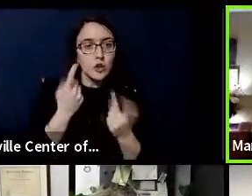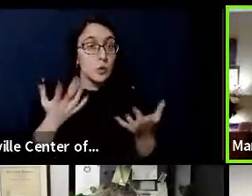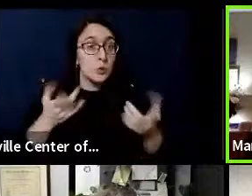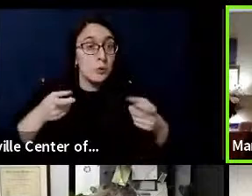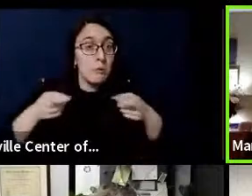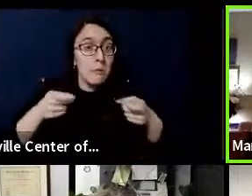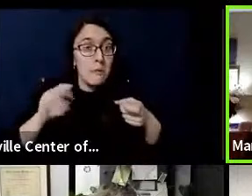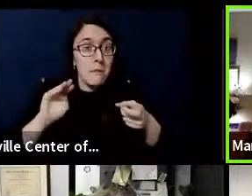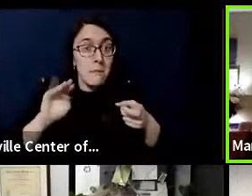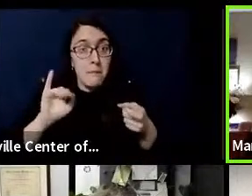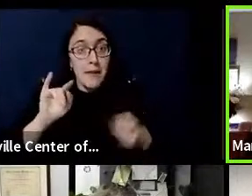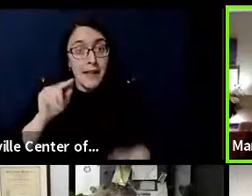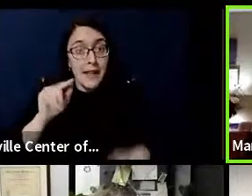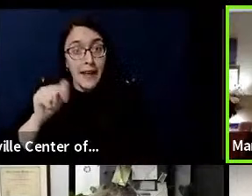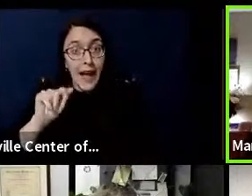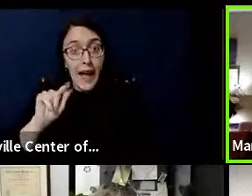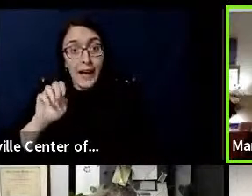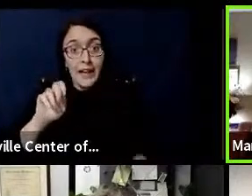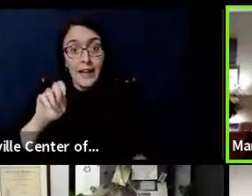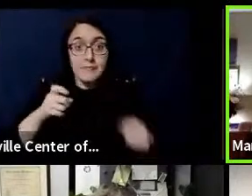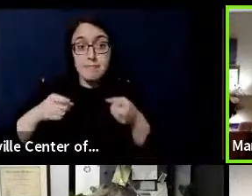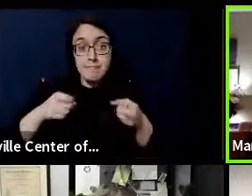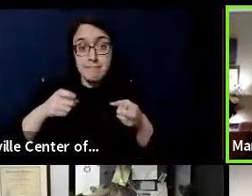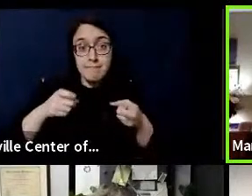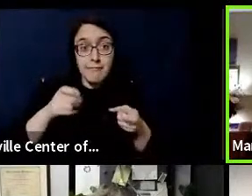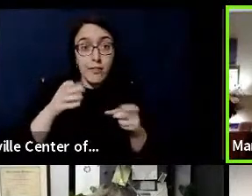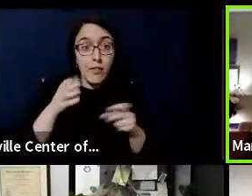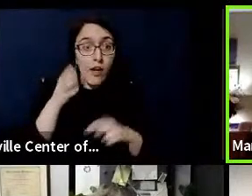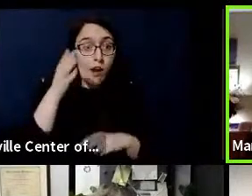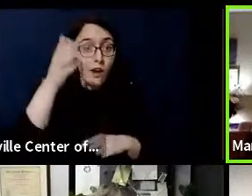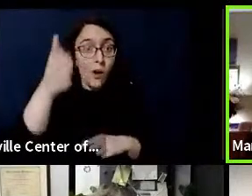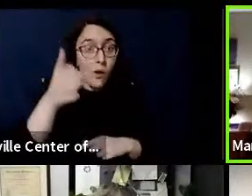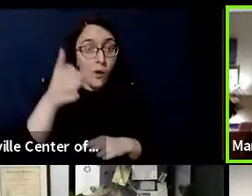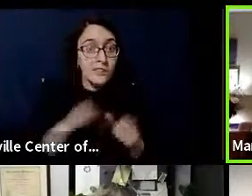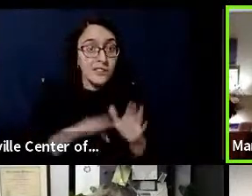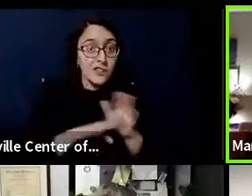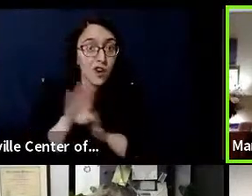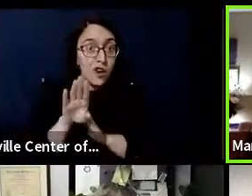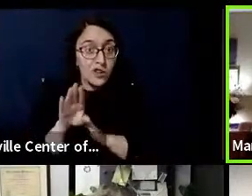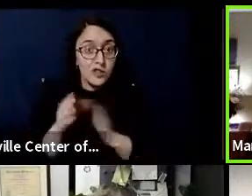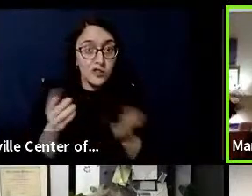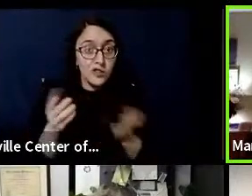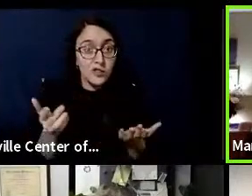possible, the oncoming surges or surge?